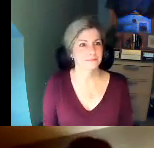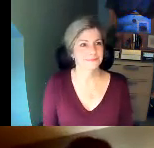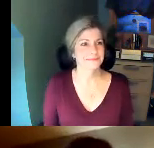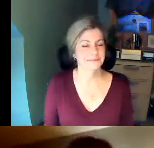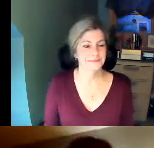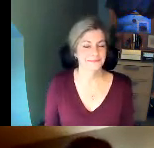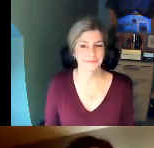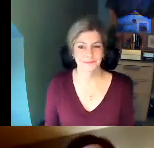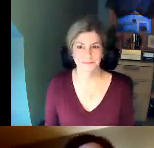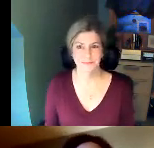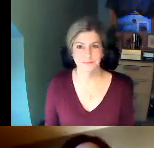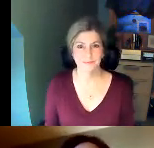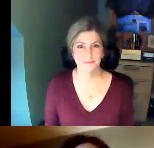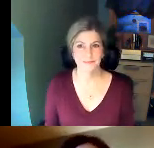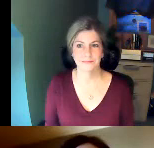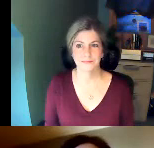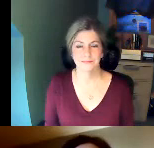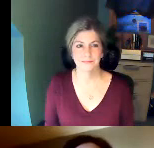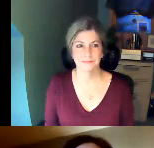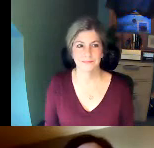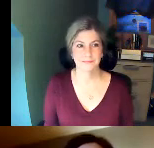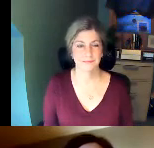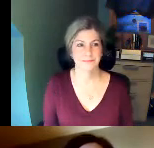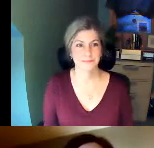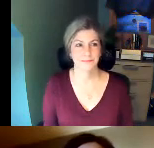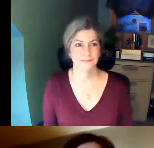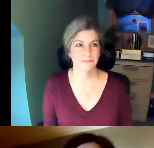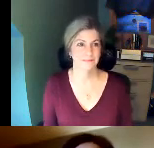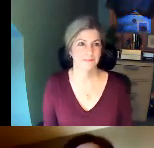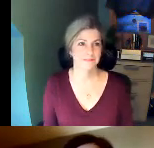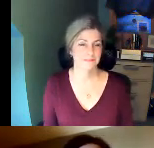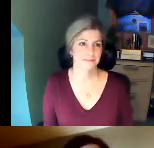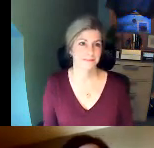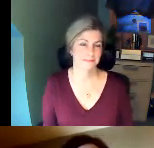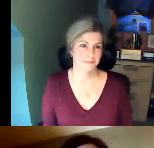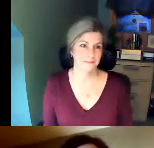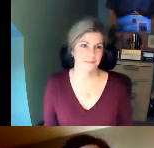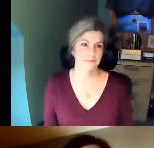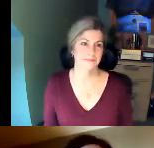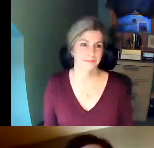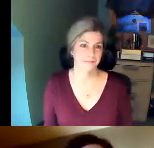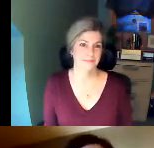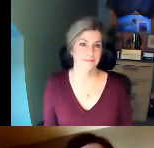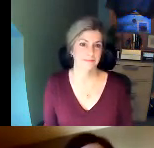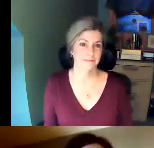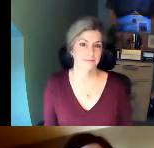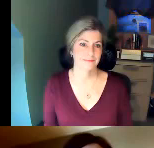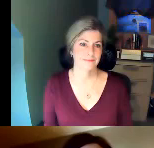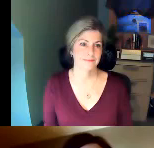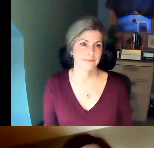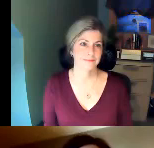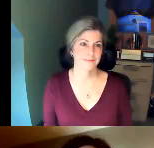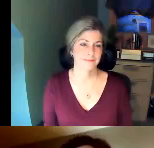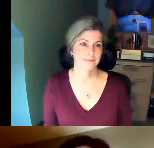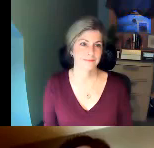that together, have that knowledge, and then have all your documents ready to go. It makes that process of filling out the FAFSA go a little bit